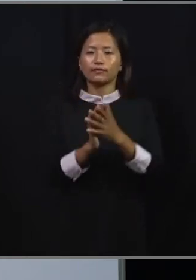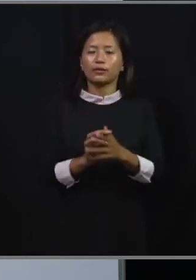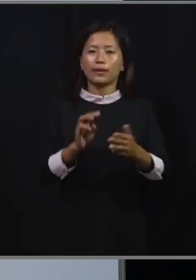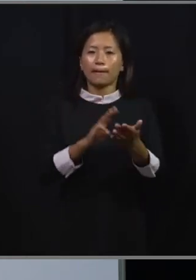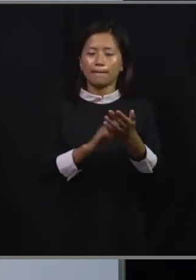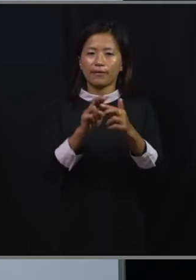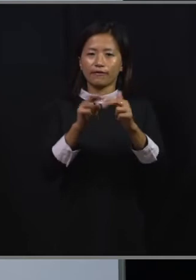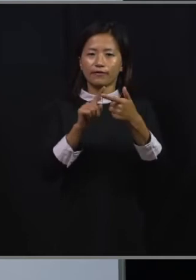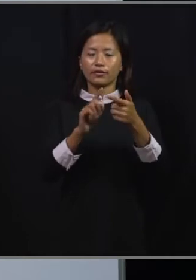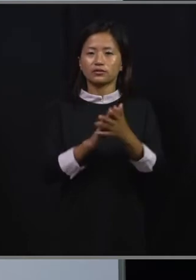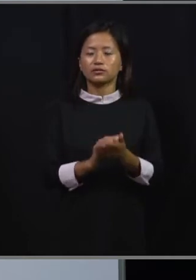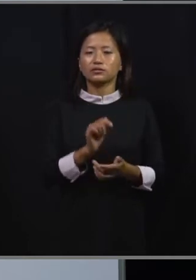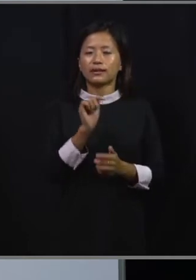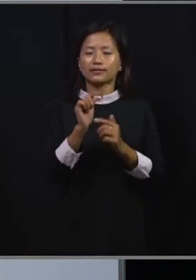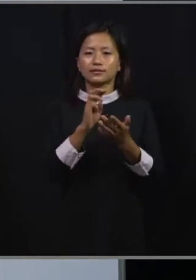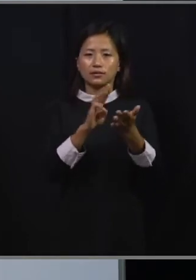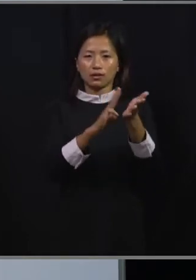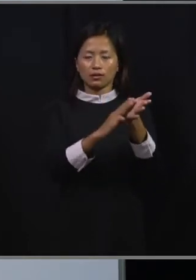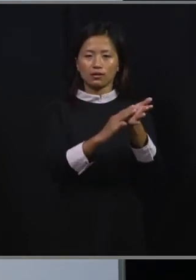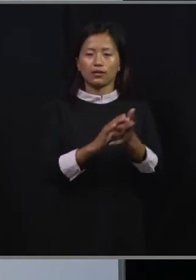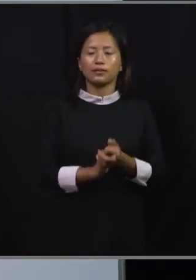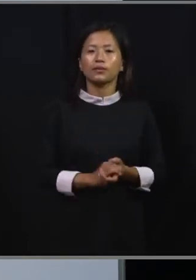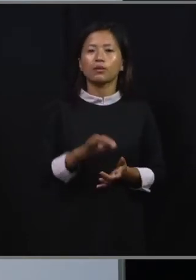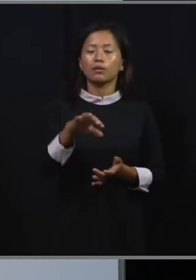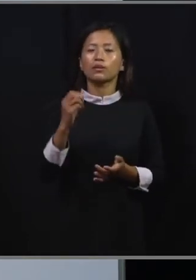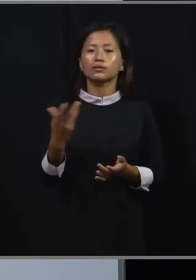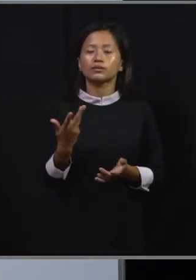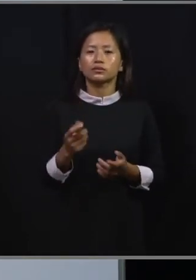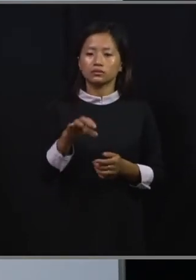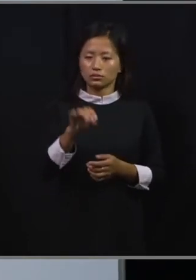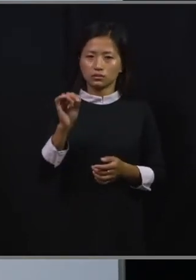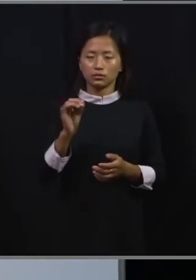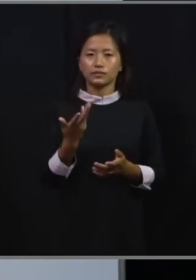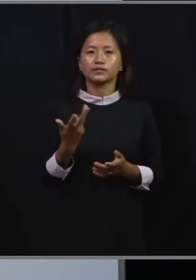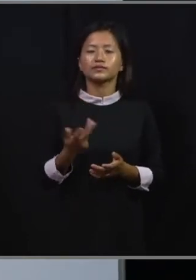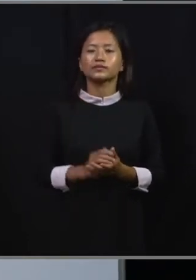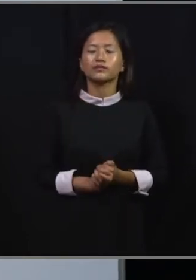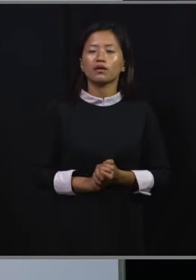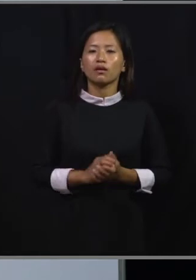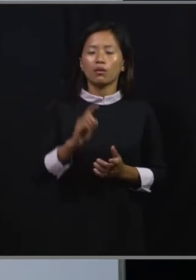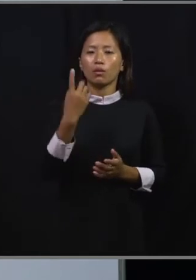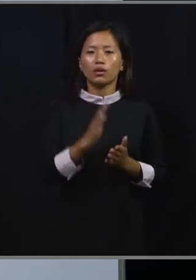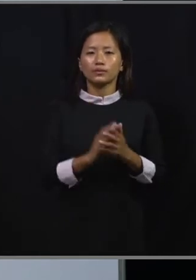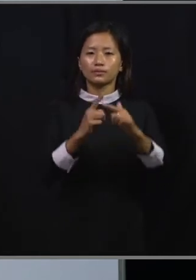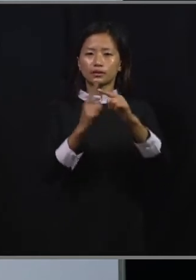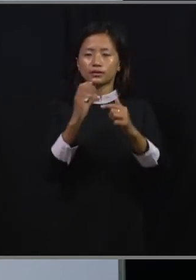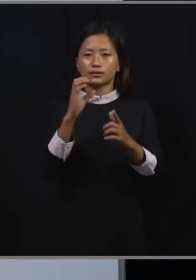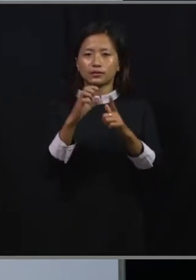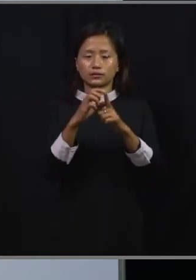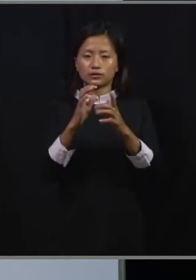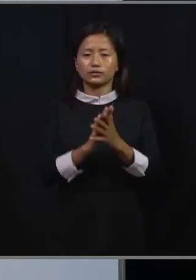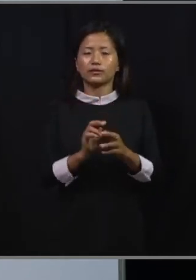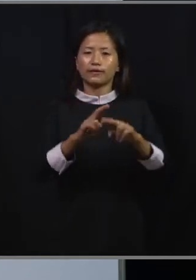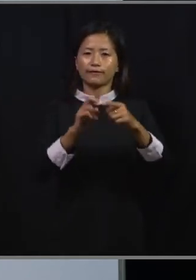M. That is M. So what we got? M equal to V naught divided by U naught whole into 1 plus capital D divided by